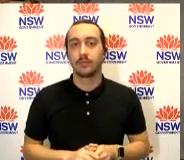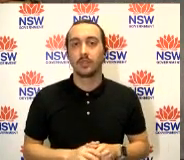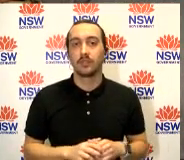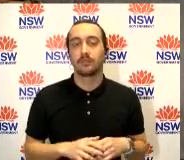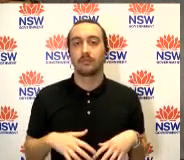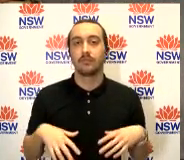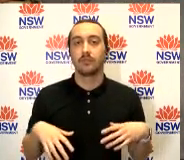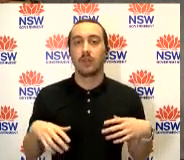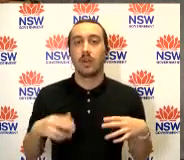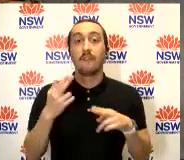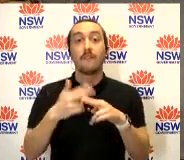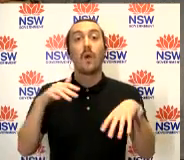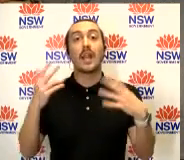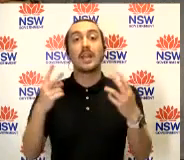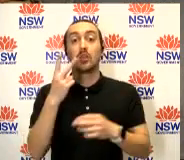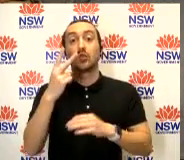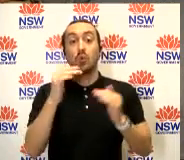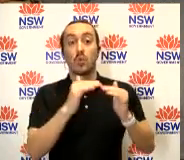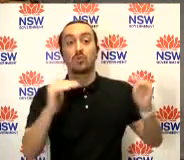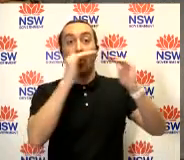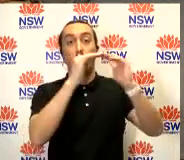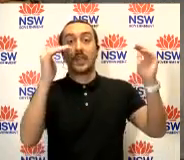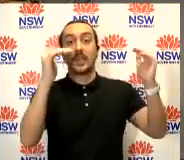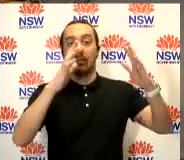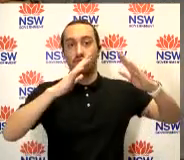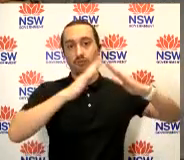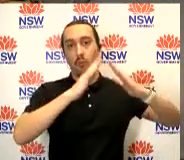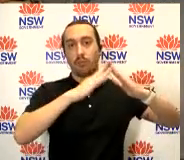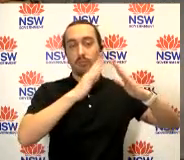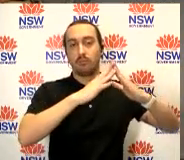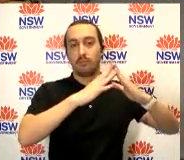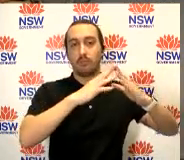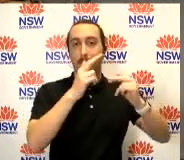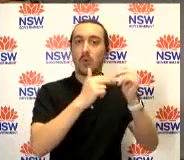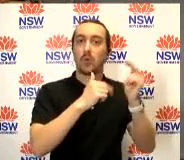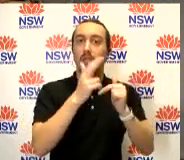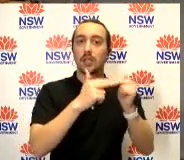residential sites and also commercial and